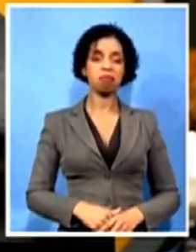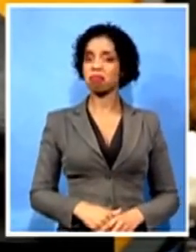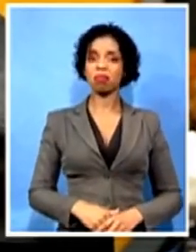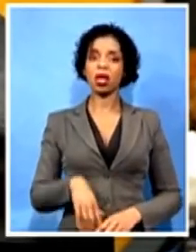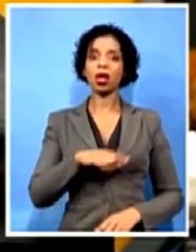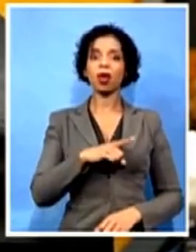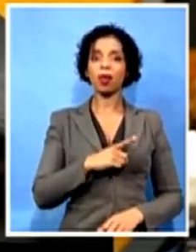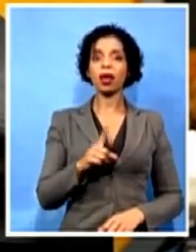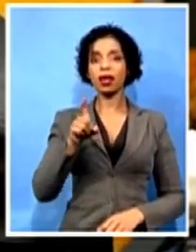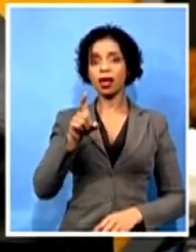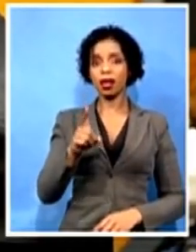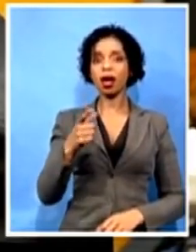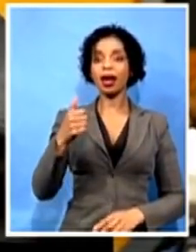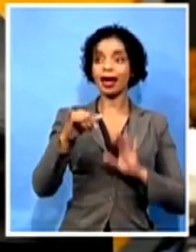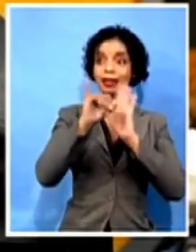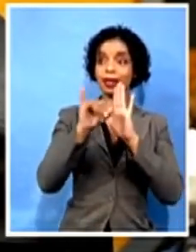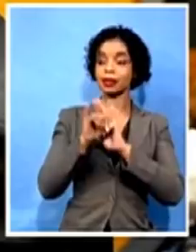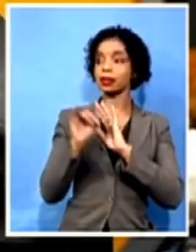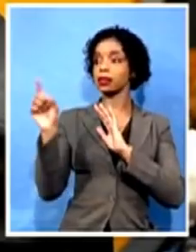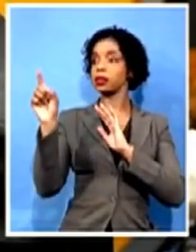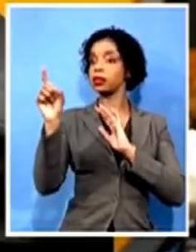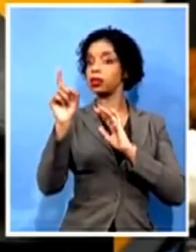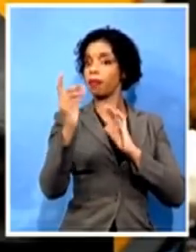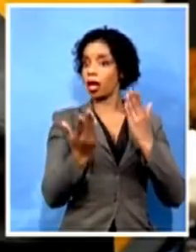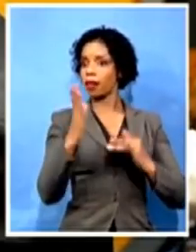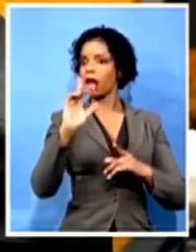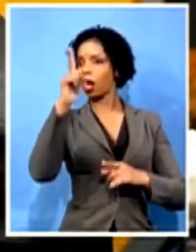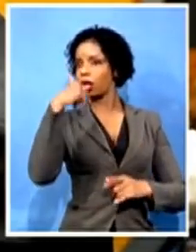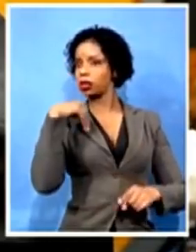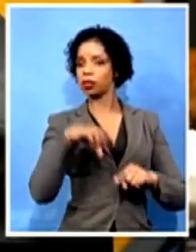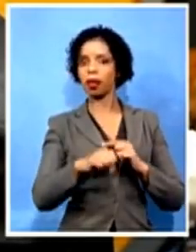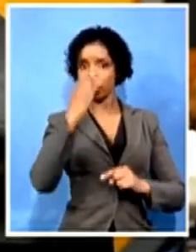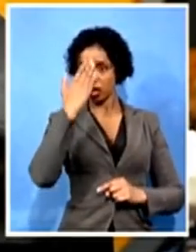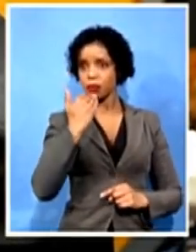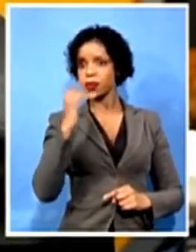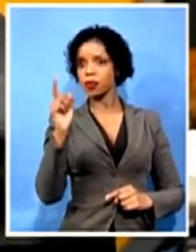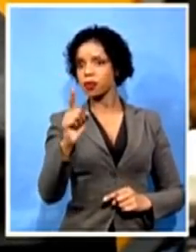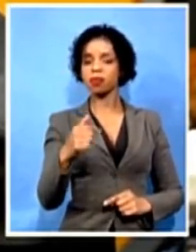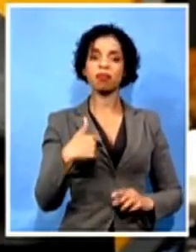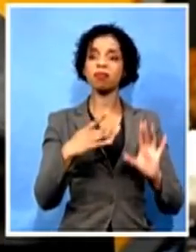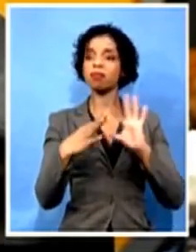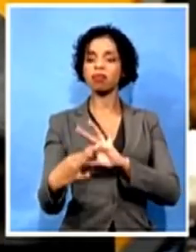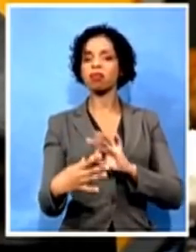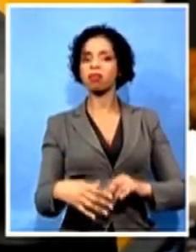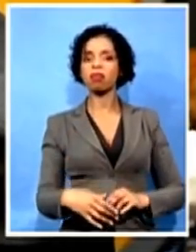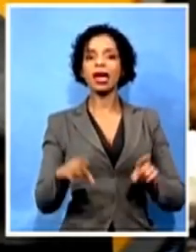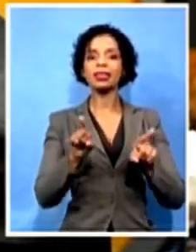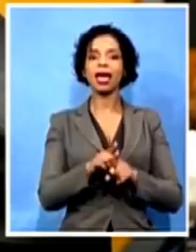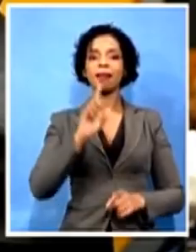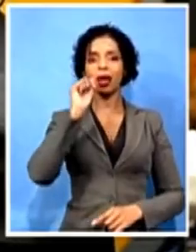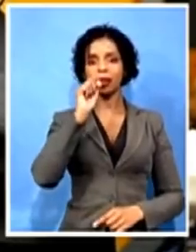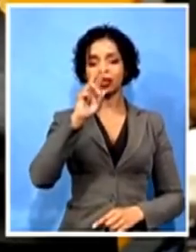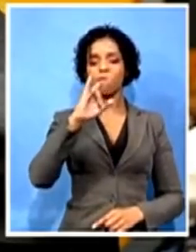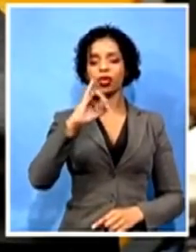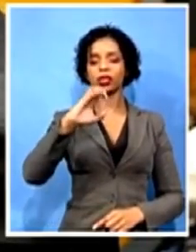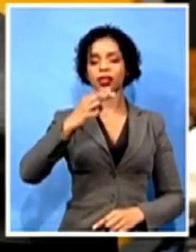do not know who the witnesses are, but I have a business relationship with Mr. Richard Leroux, and if he's a witness, I will not in any way discuss the matter with him, but I do